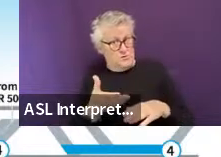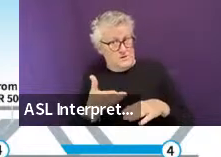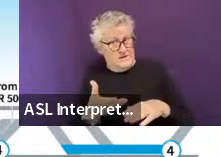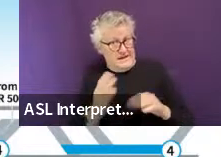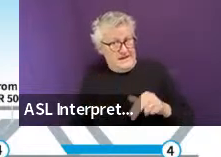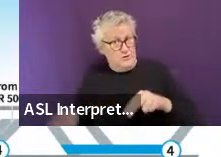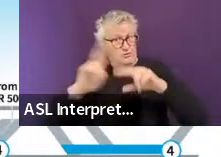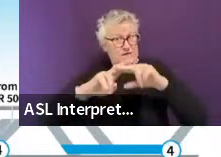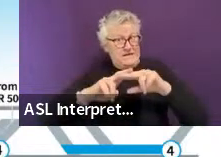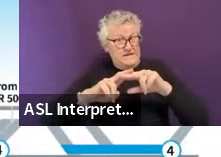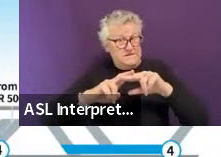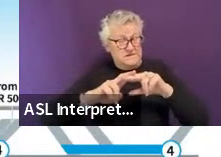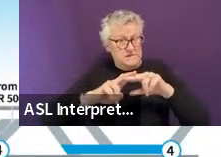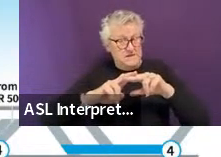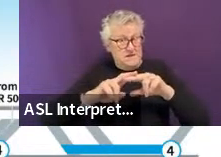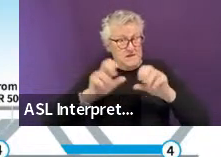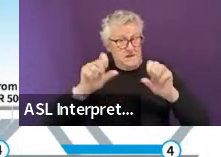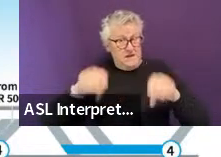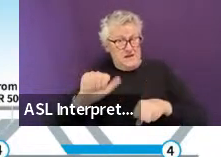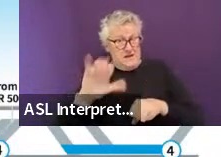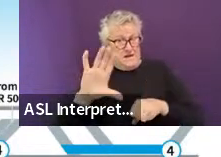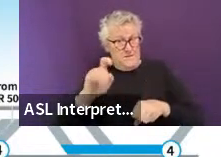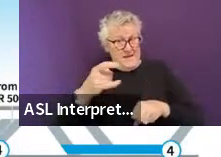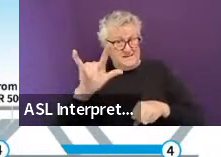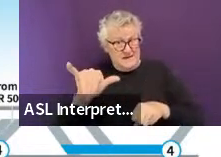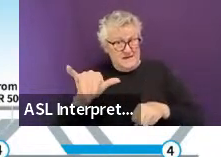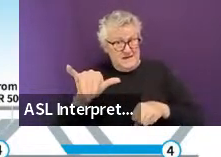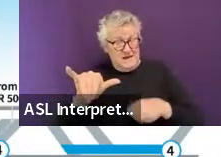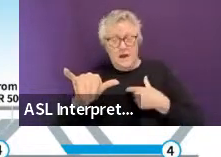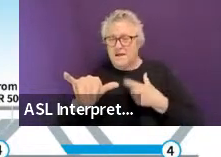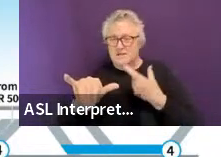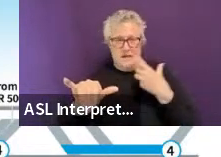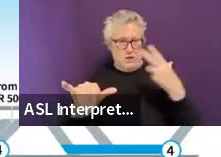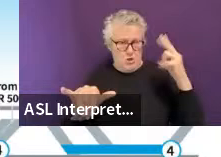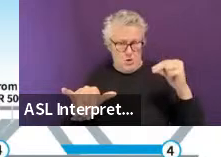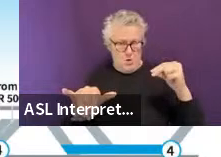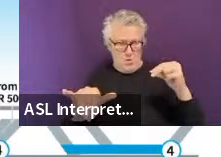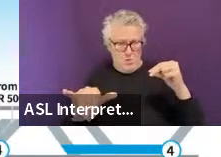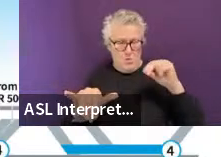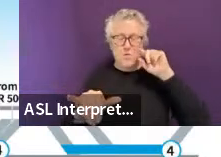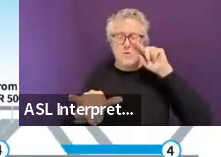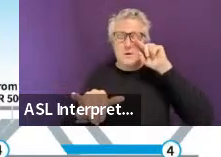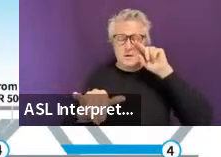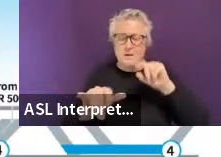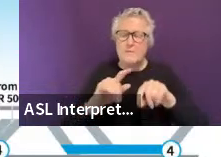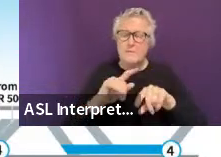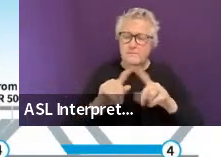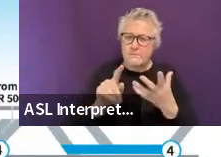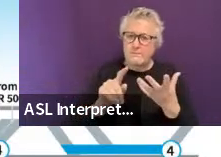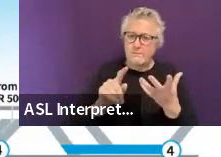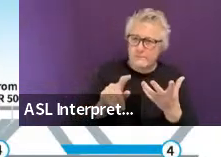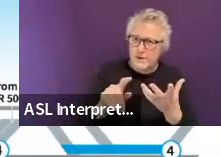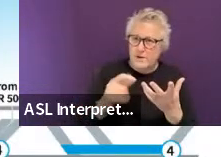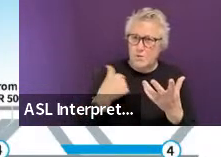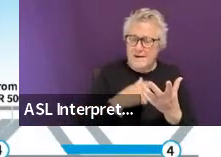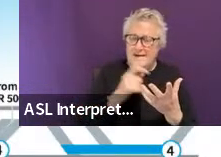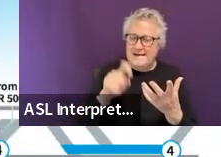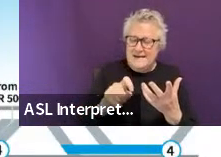decrease capacity on I-5, and we want to make sure that we're using it the most equitable